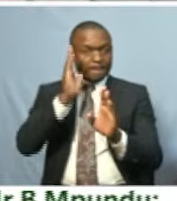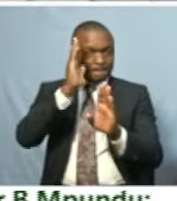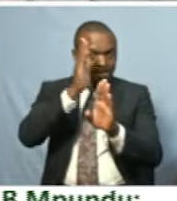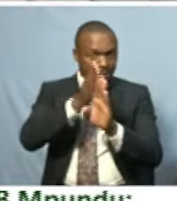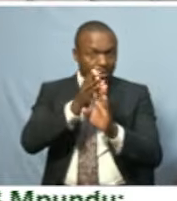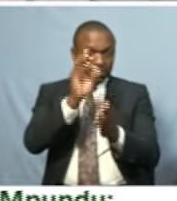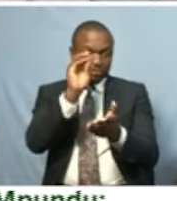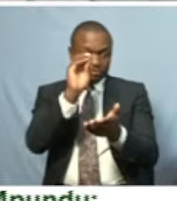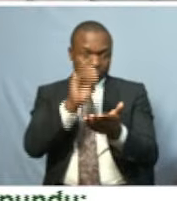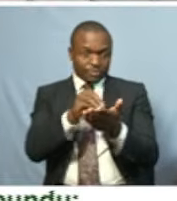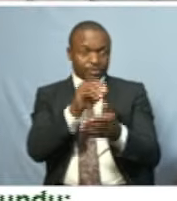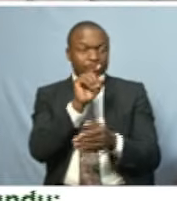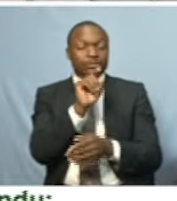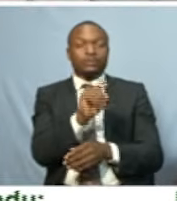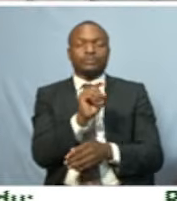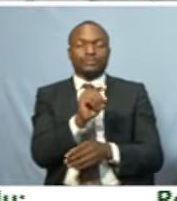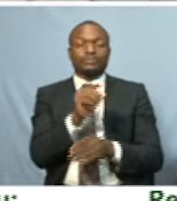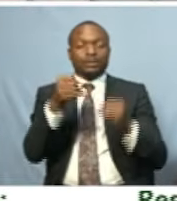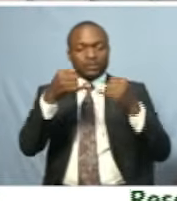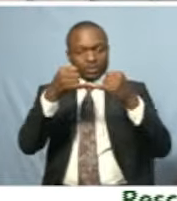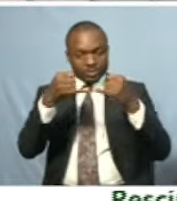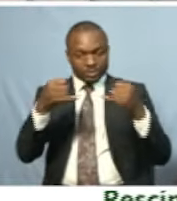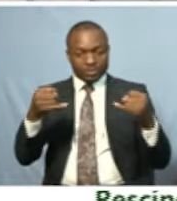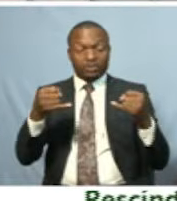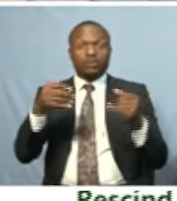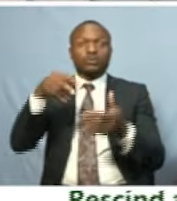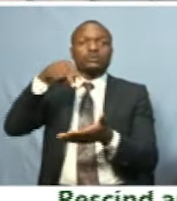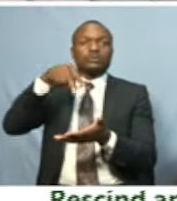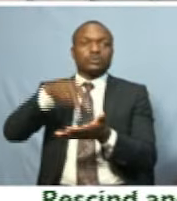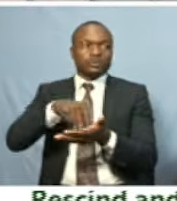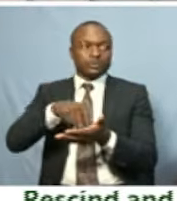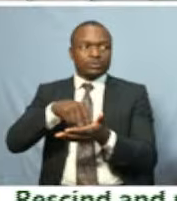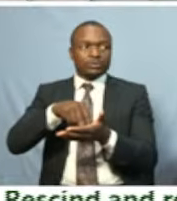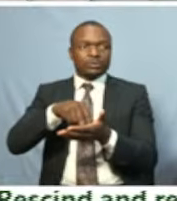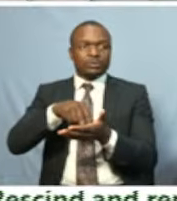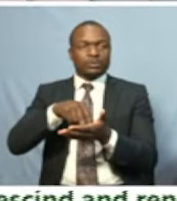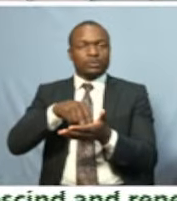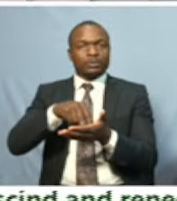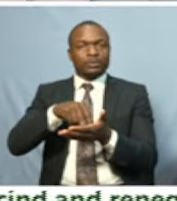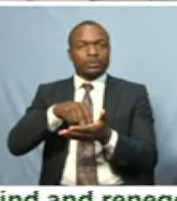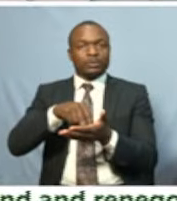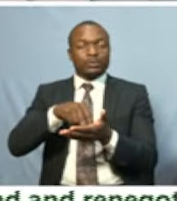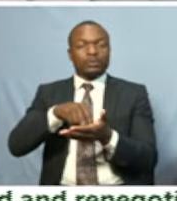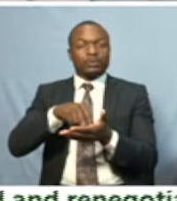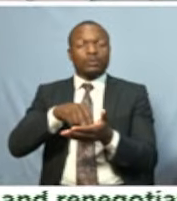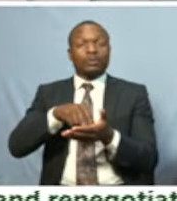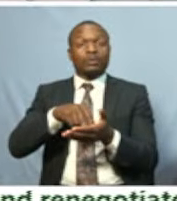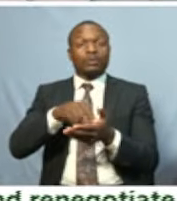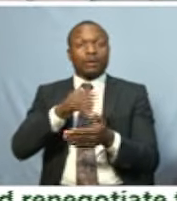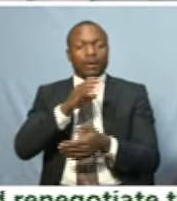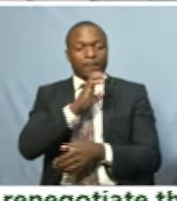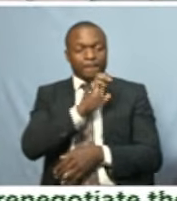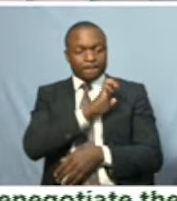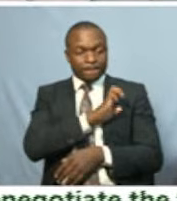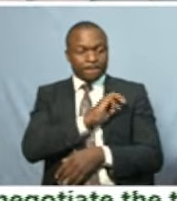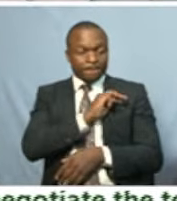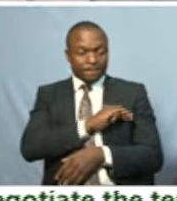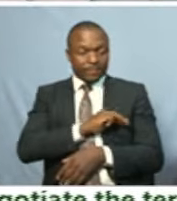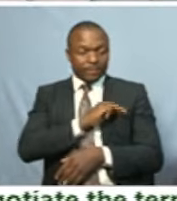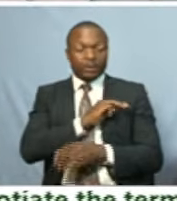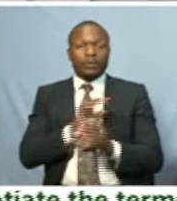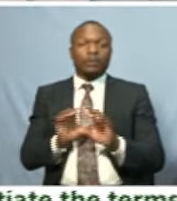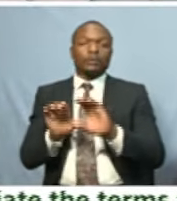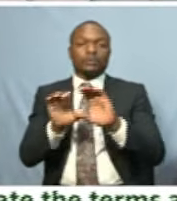him on line to stand on the pedestal of morality by doing the right,